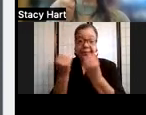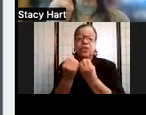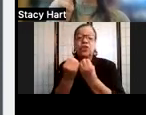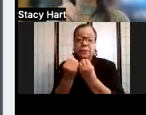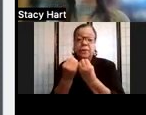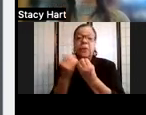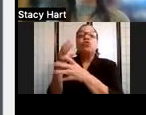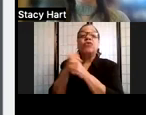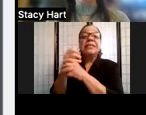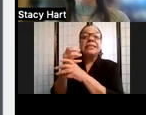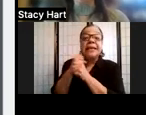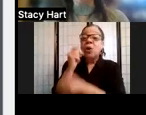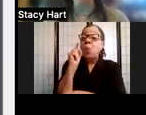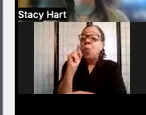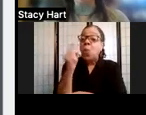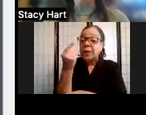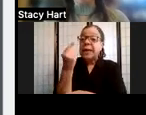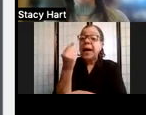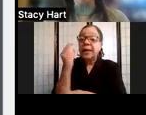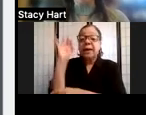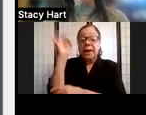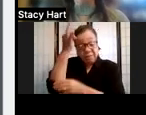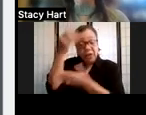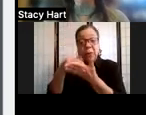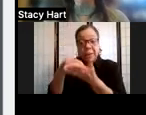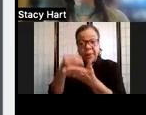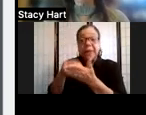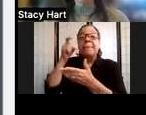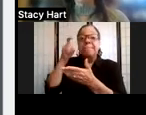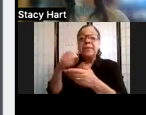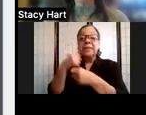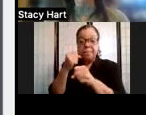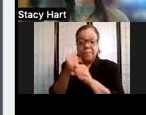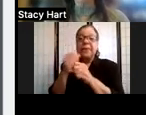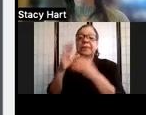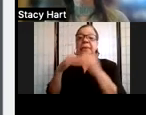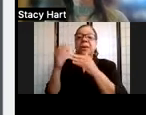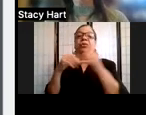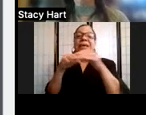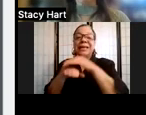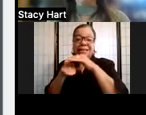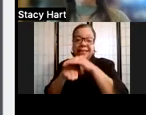organization receiving even $1 of federal monies. Next slide.